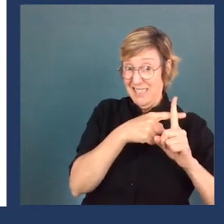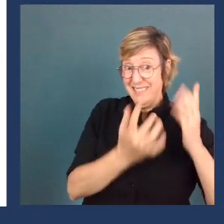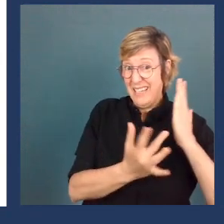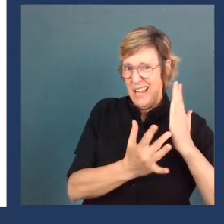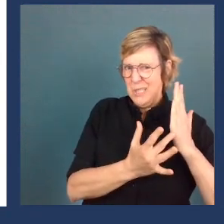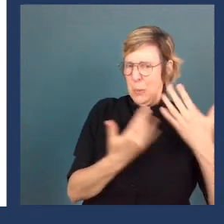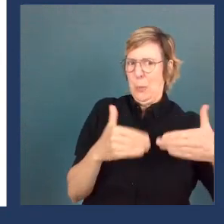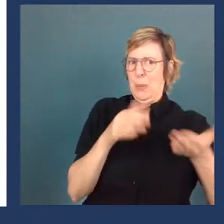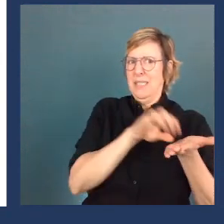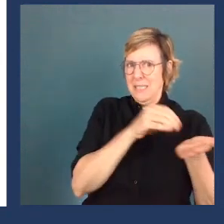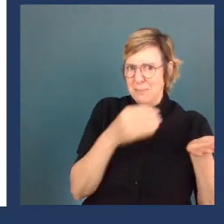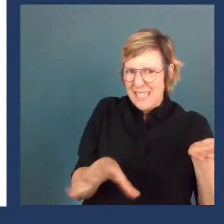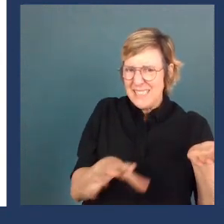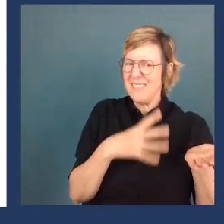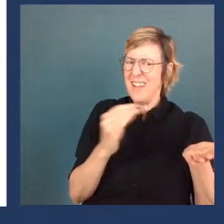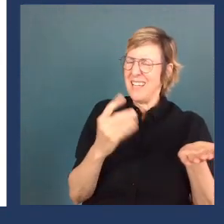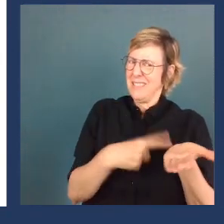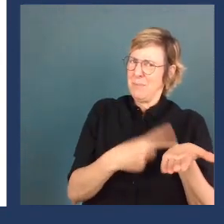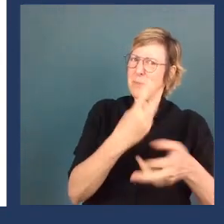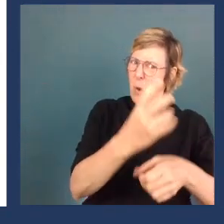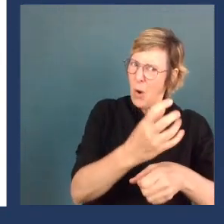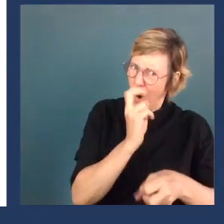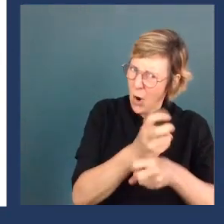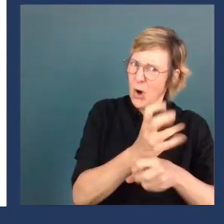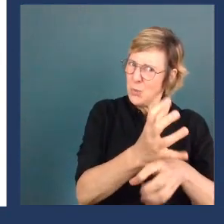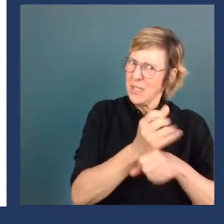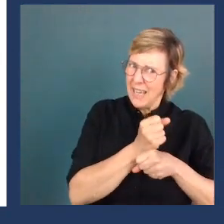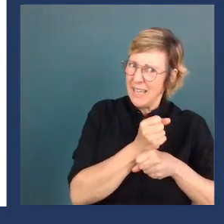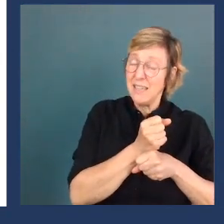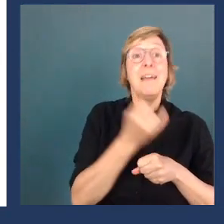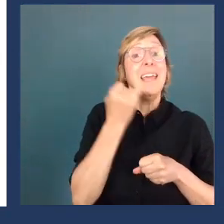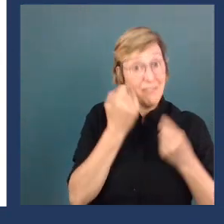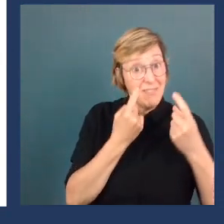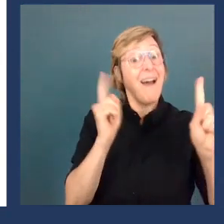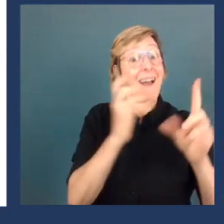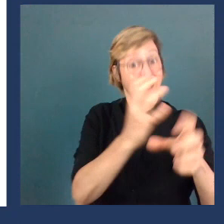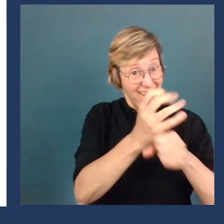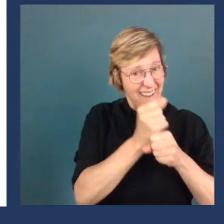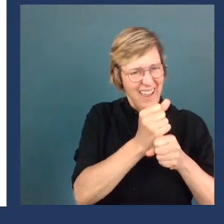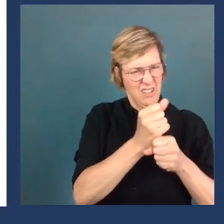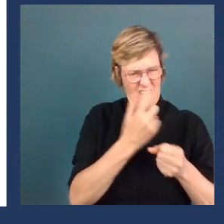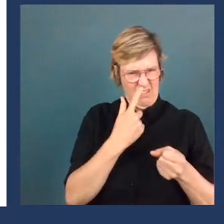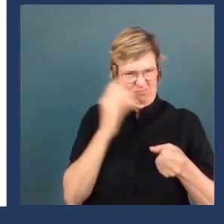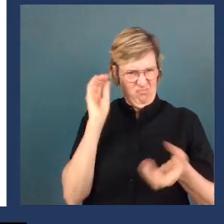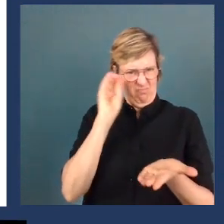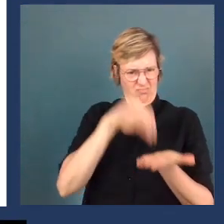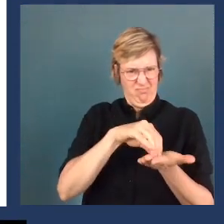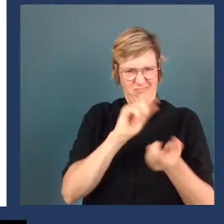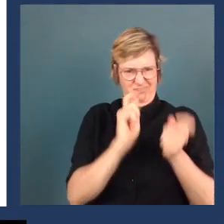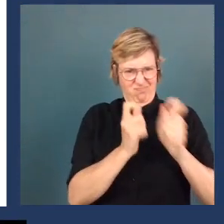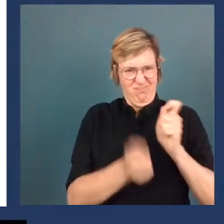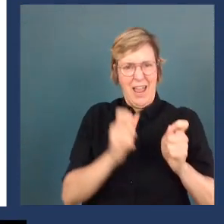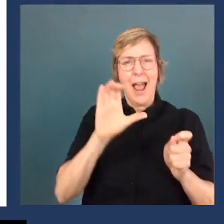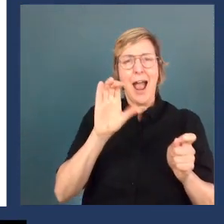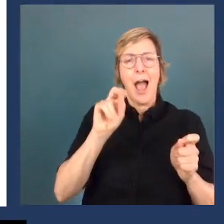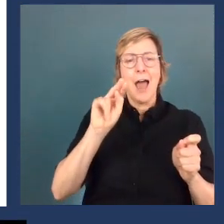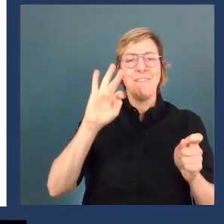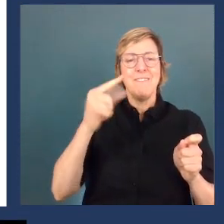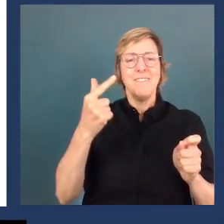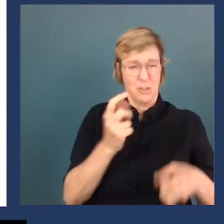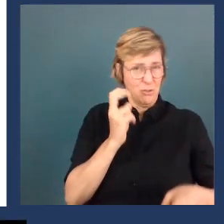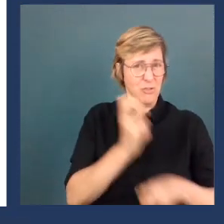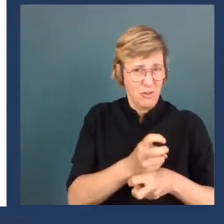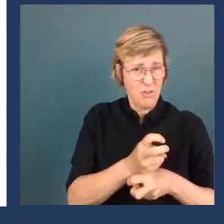they also can be hard to obtain. And once you do obtain them, they can be hard to configure. They're also not readily available on most